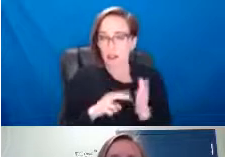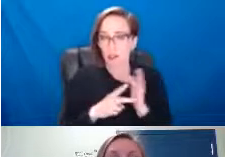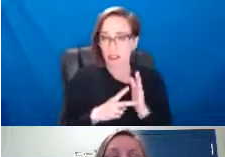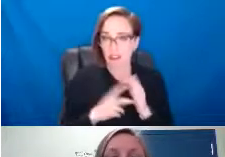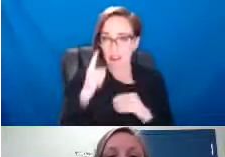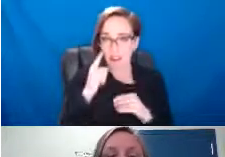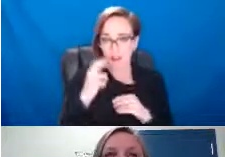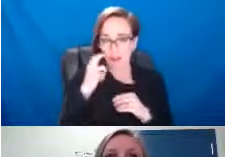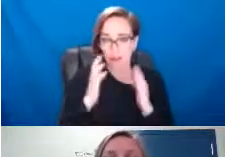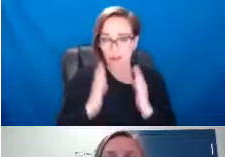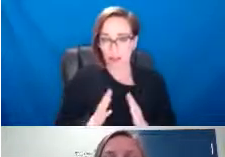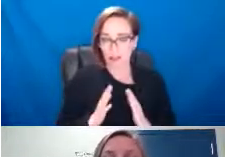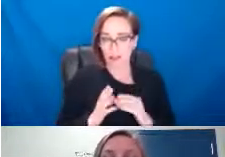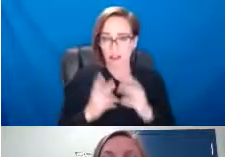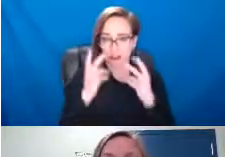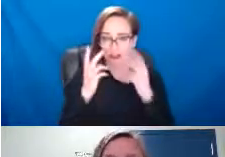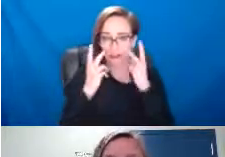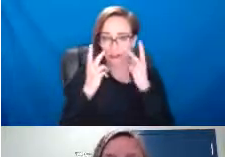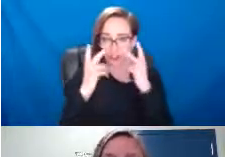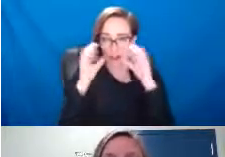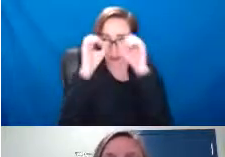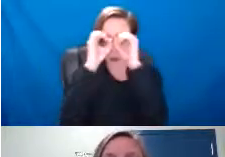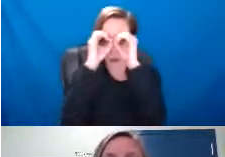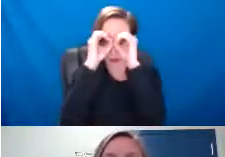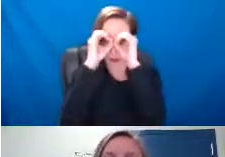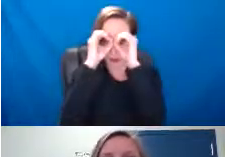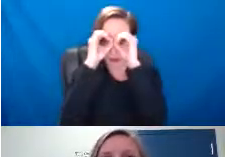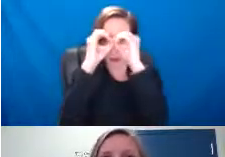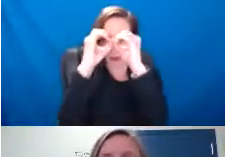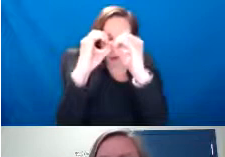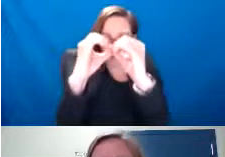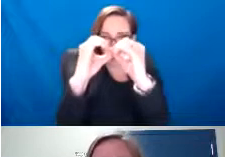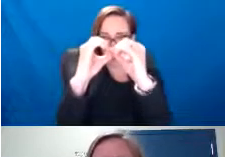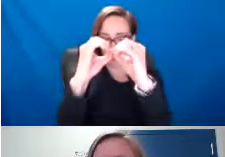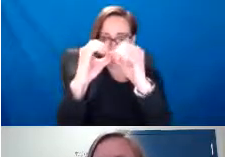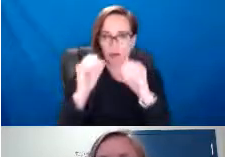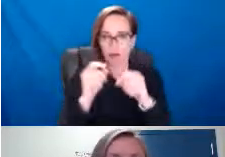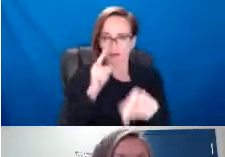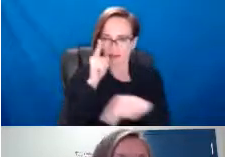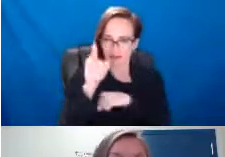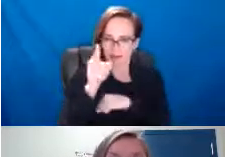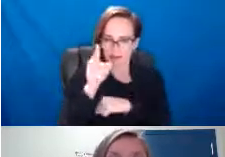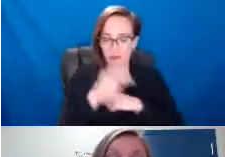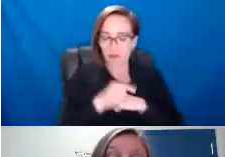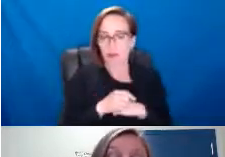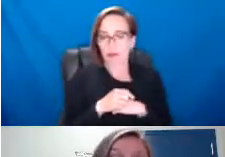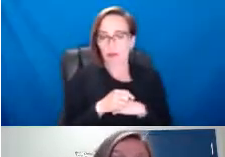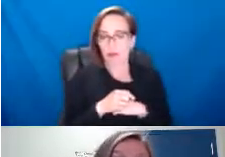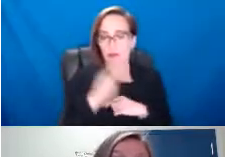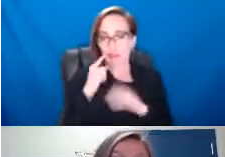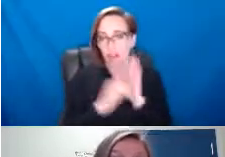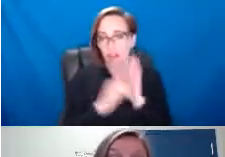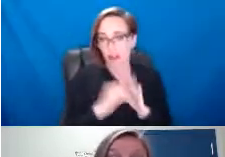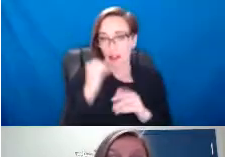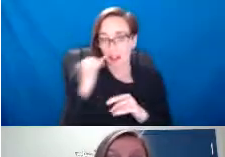their field of vision is very narrowed. To give you an idea, if you were to look through a